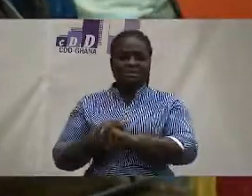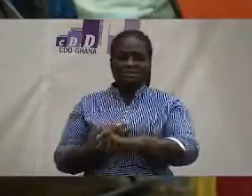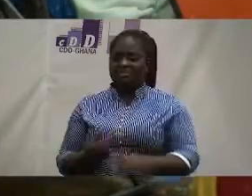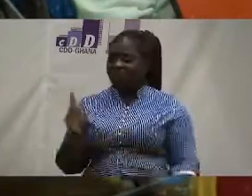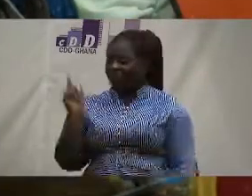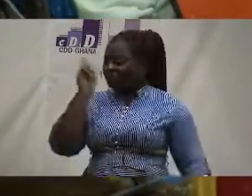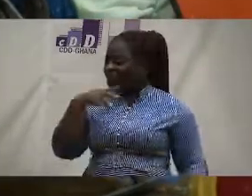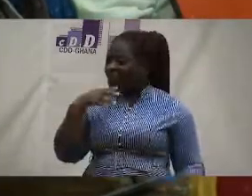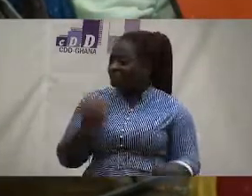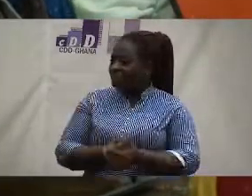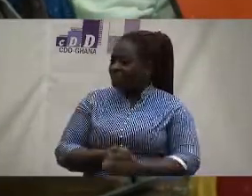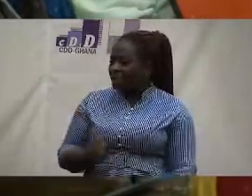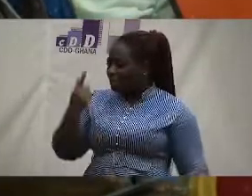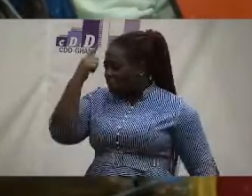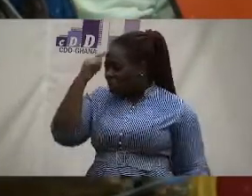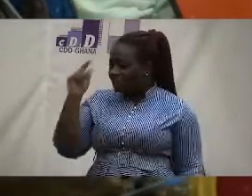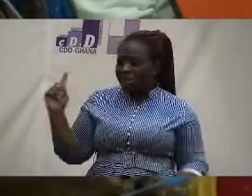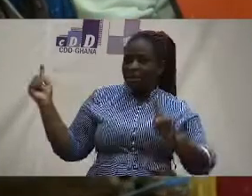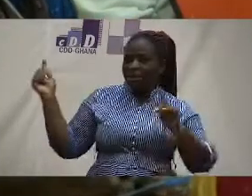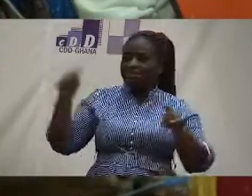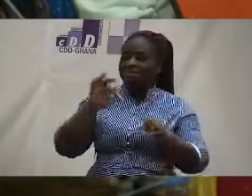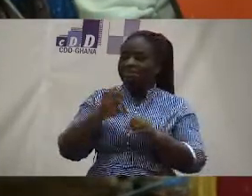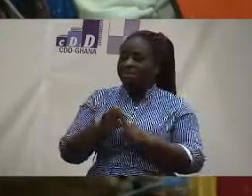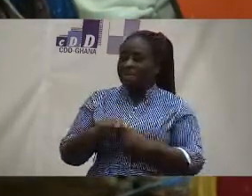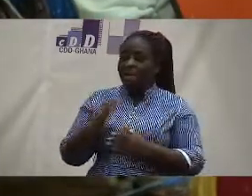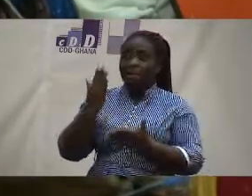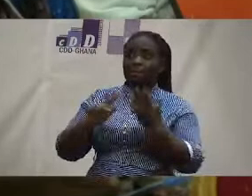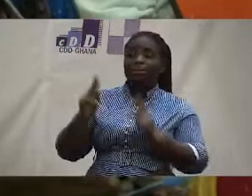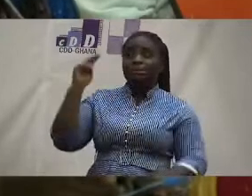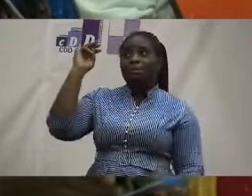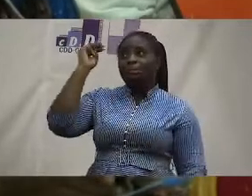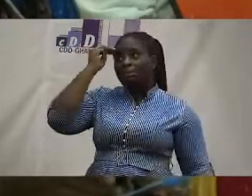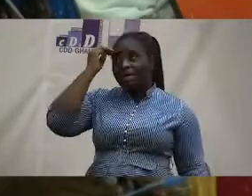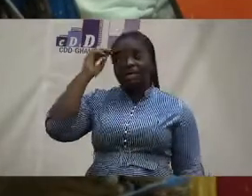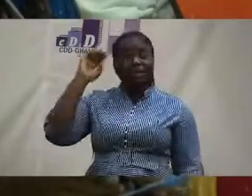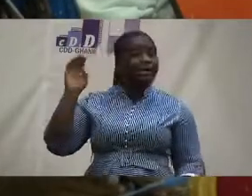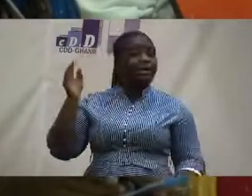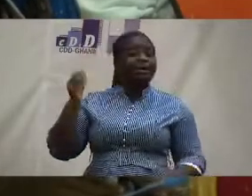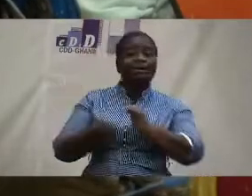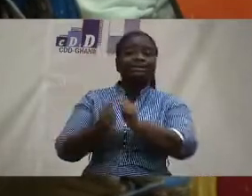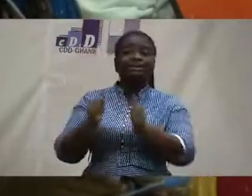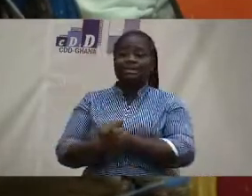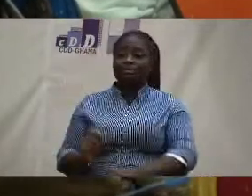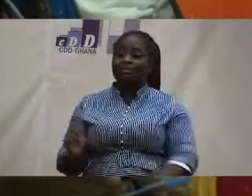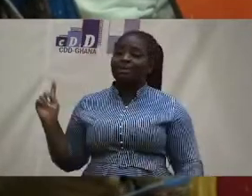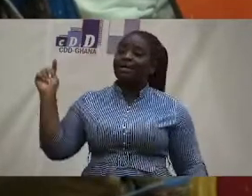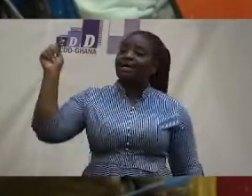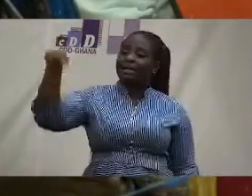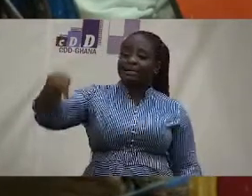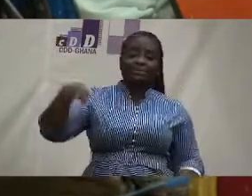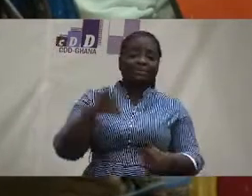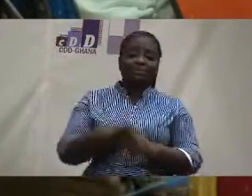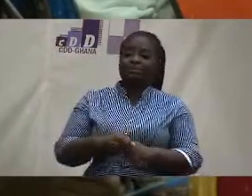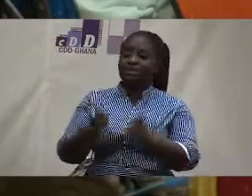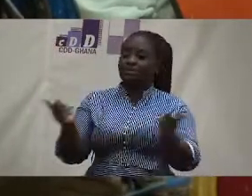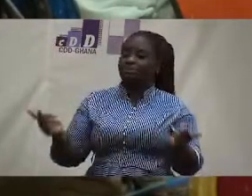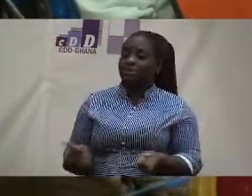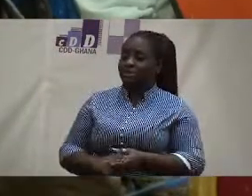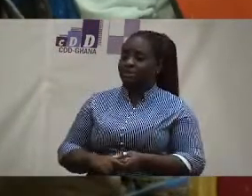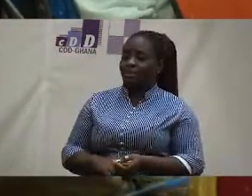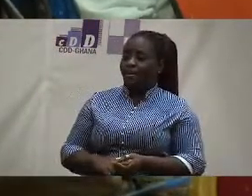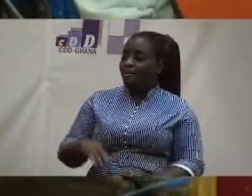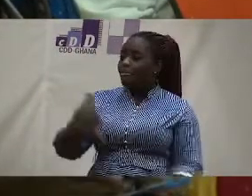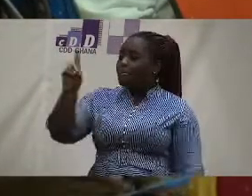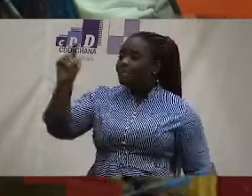fake news? Because even when it comes to elections, people's mind can actually be rigged before they get to the polling unit. The use